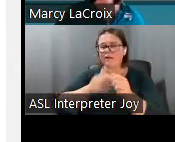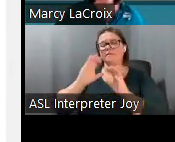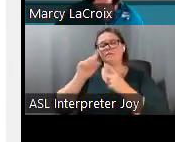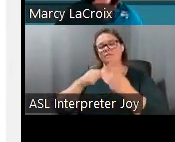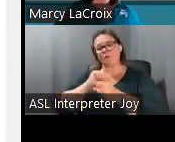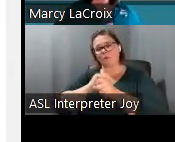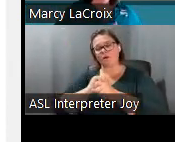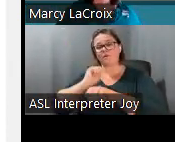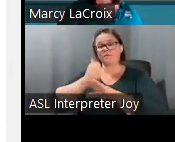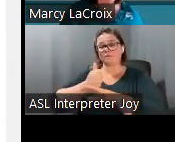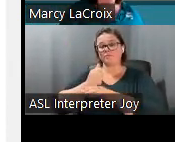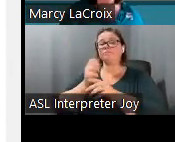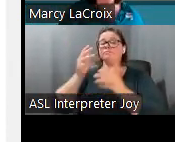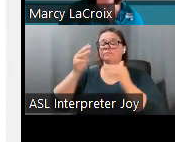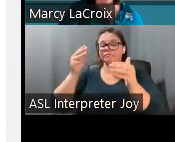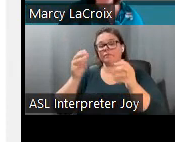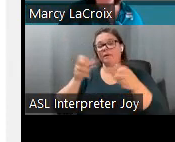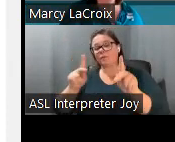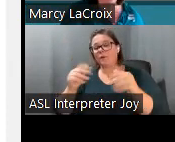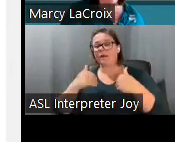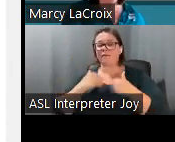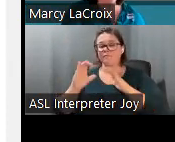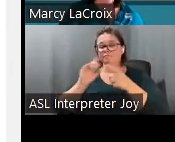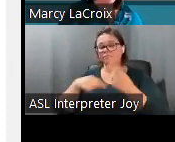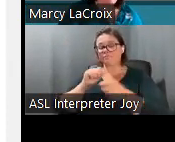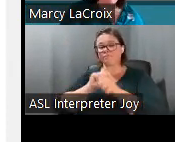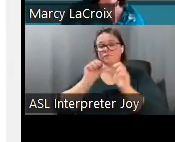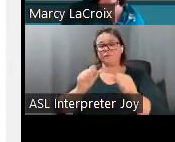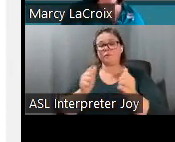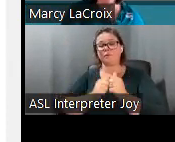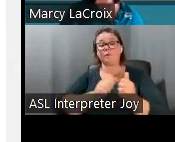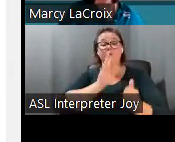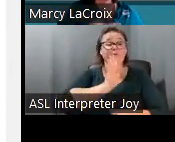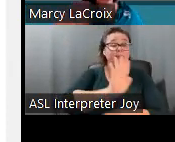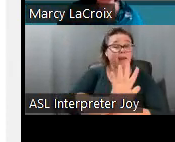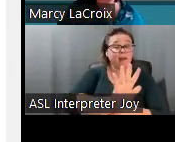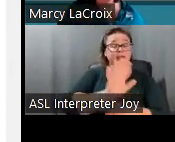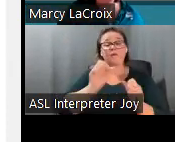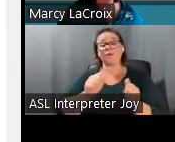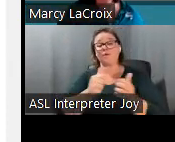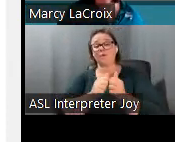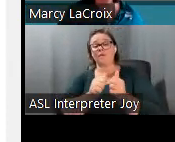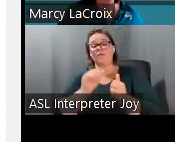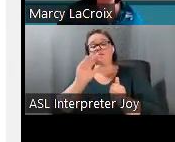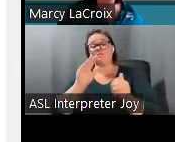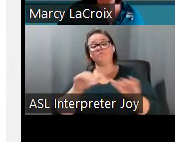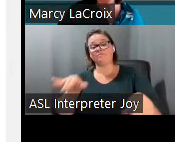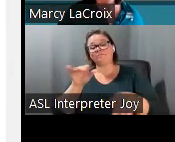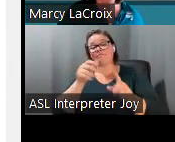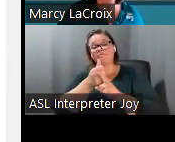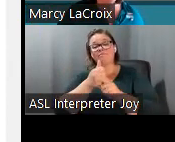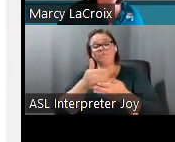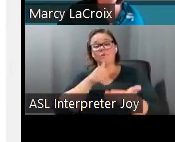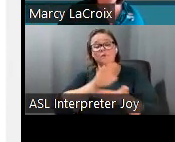to have that, but this could be with your 5-year-old, this could be with your preschooler, this could be with your